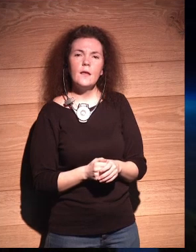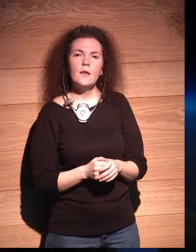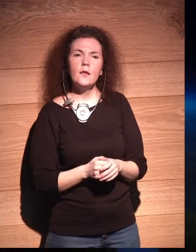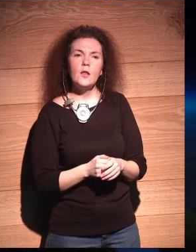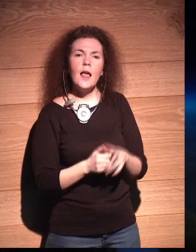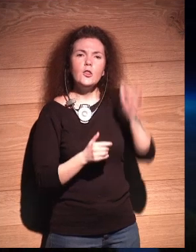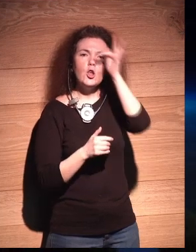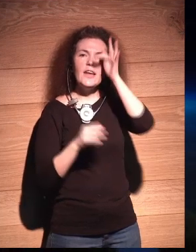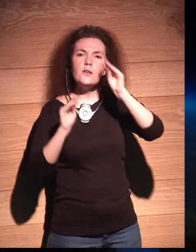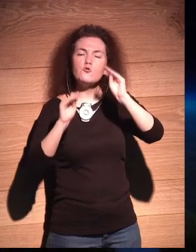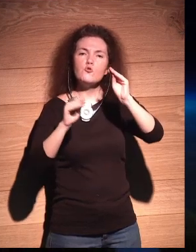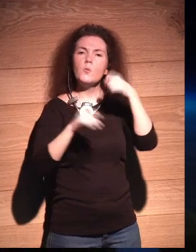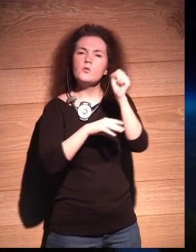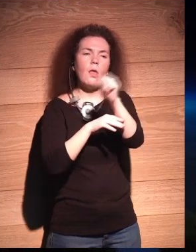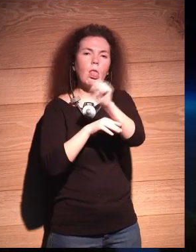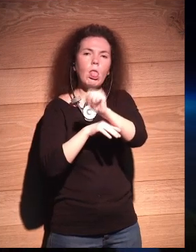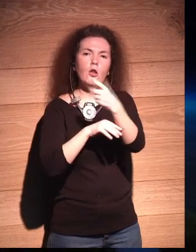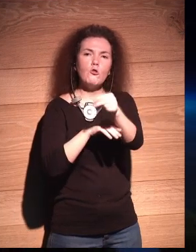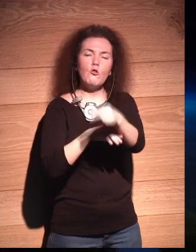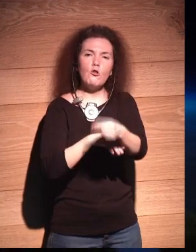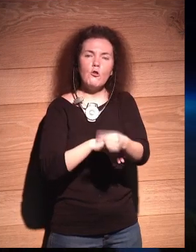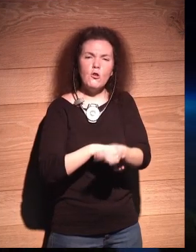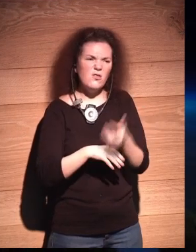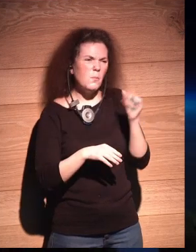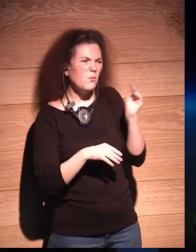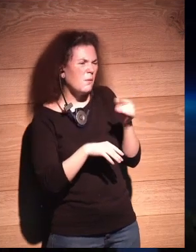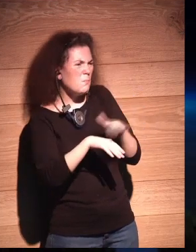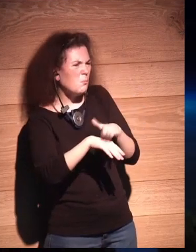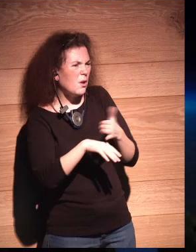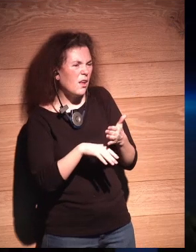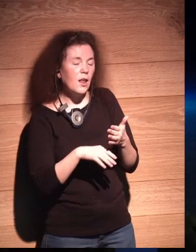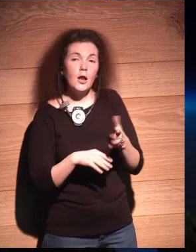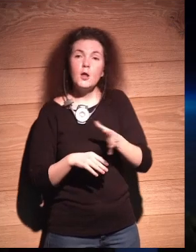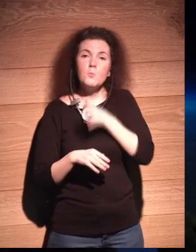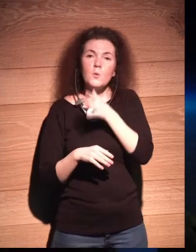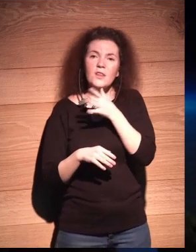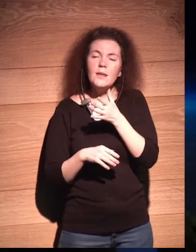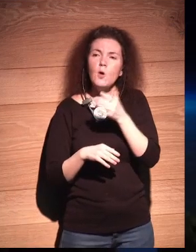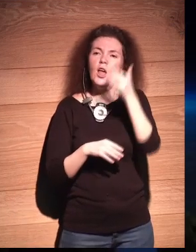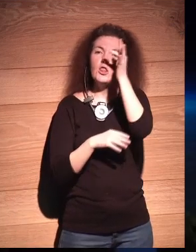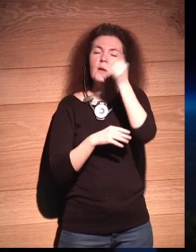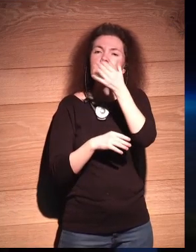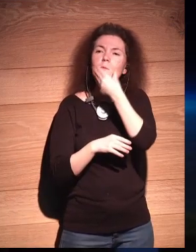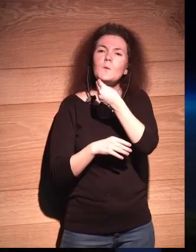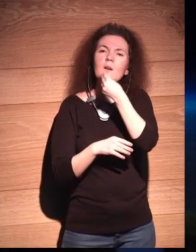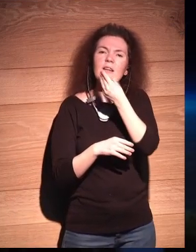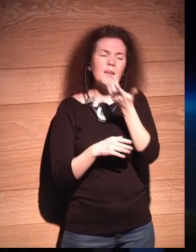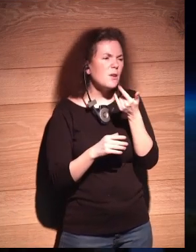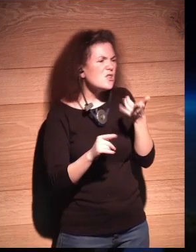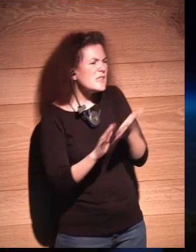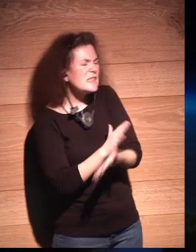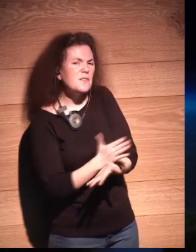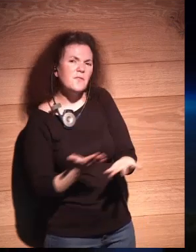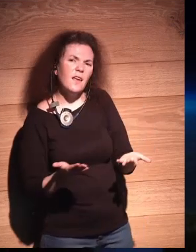Because they weren't beautiful. And I'm like, what does that actually mean? what does that mean for someone to say